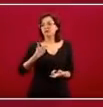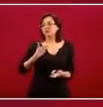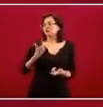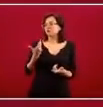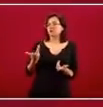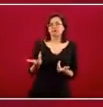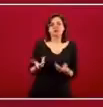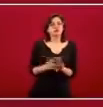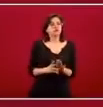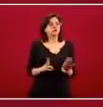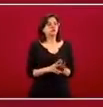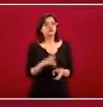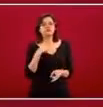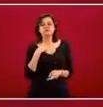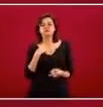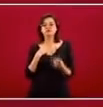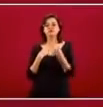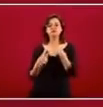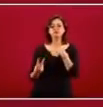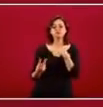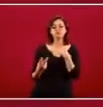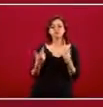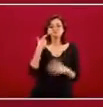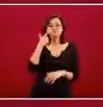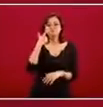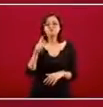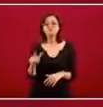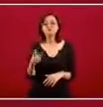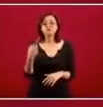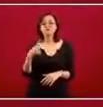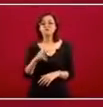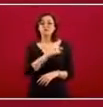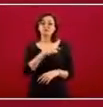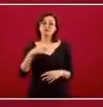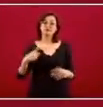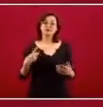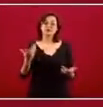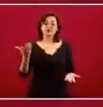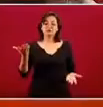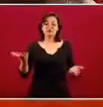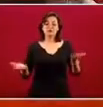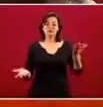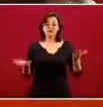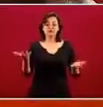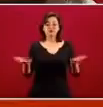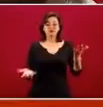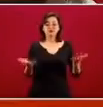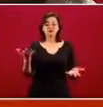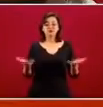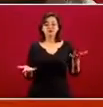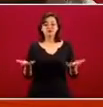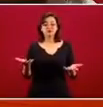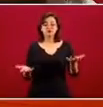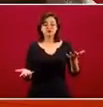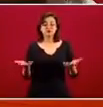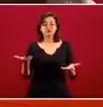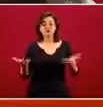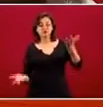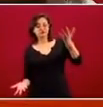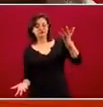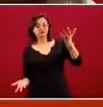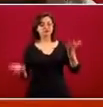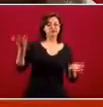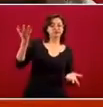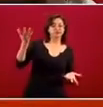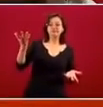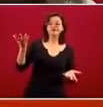And we don't want to affect those people, including the people who work at the mining sector. So we have to reach an equilibrium